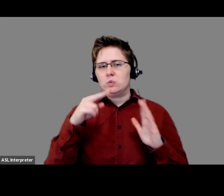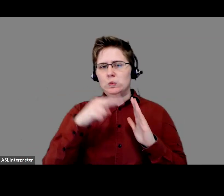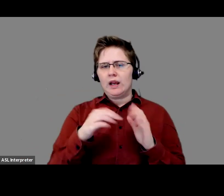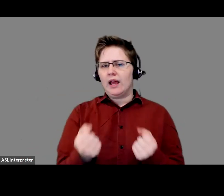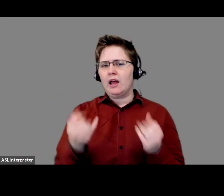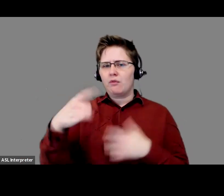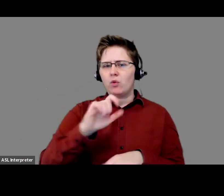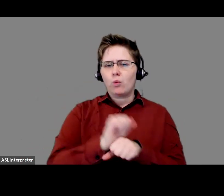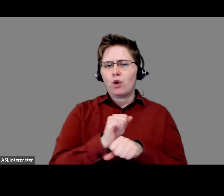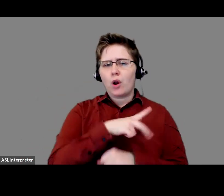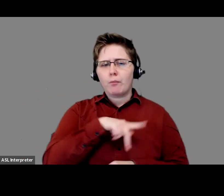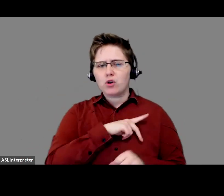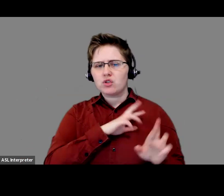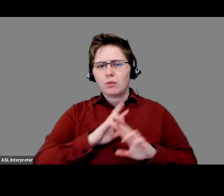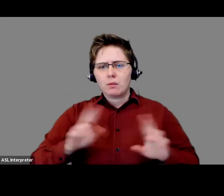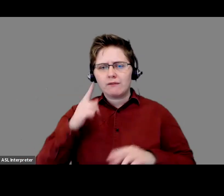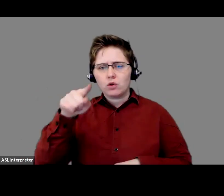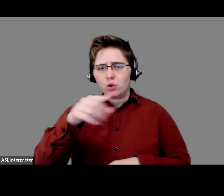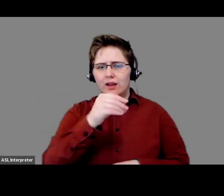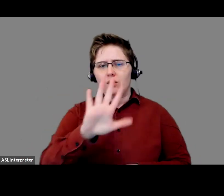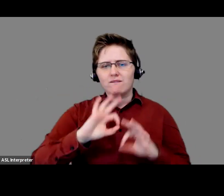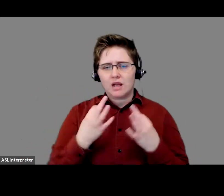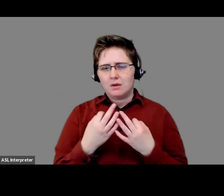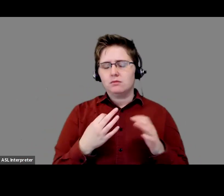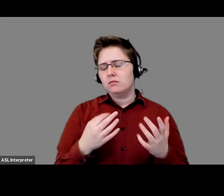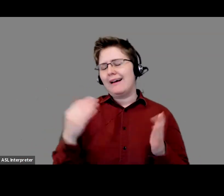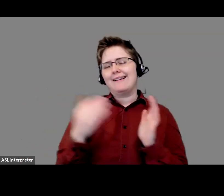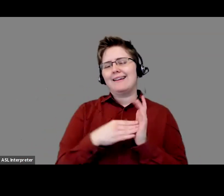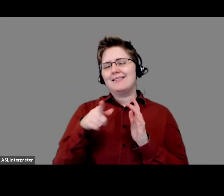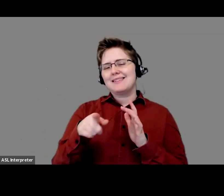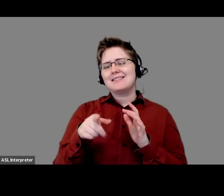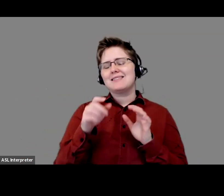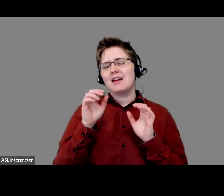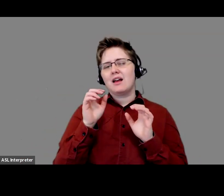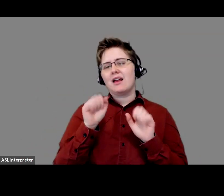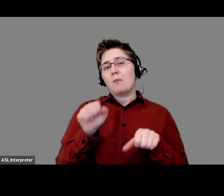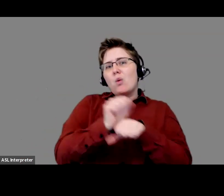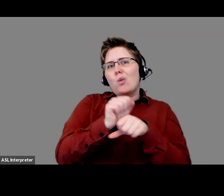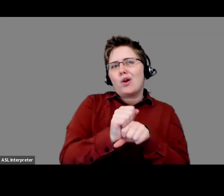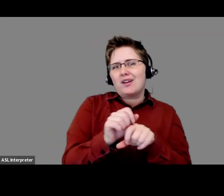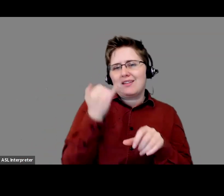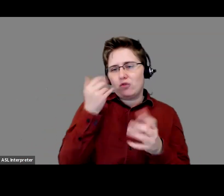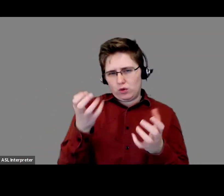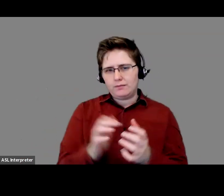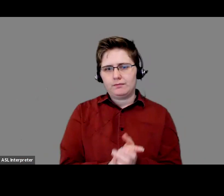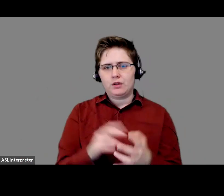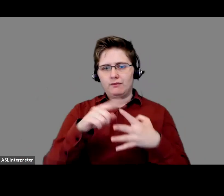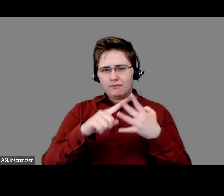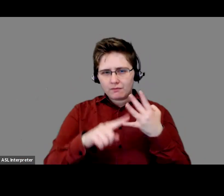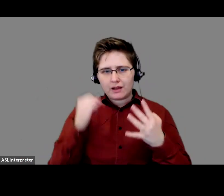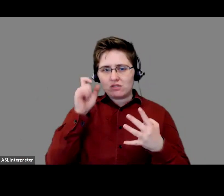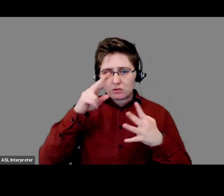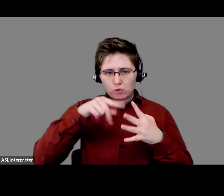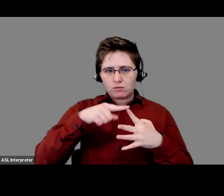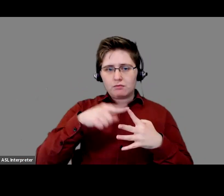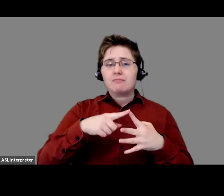many of you have worked on personal preparedness for you and your family? And this again can also be work if you want to do work. And the 4 options, if you need them